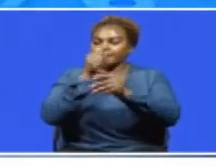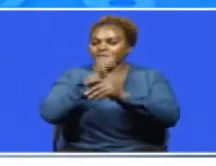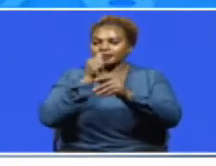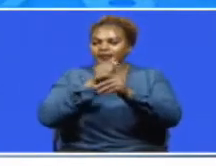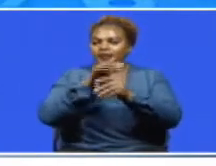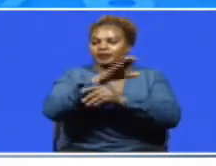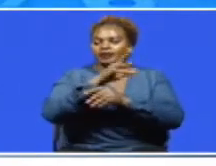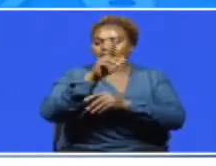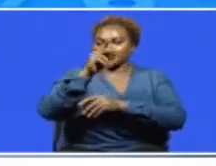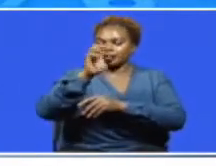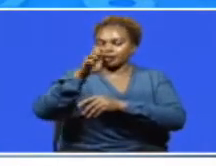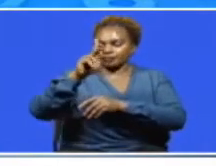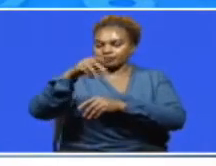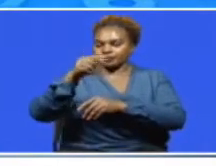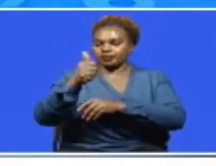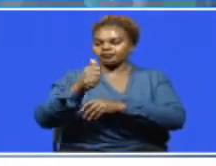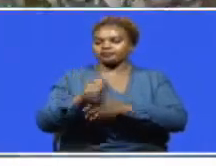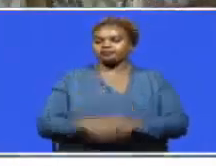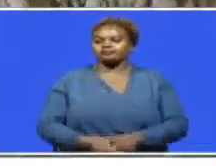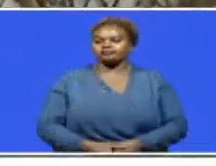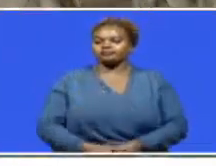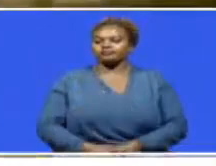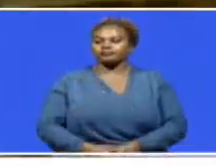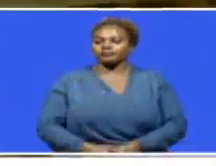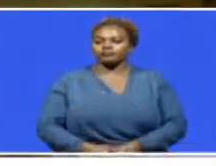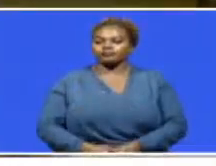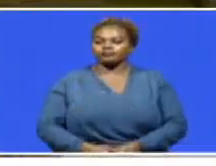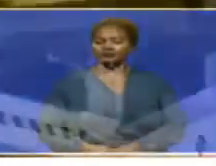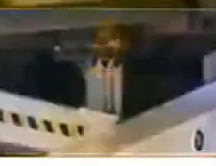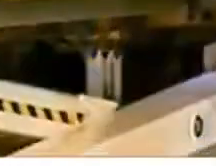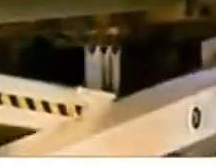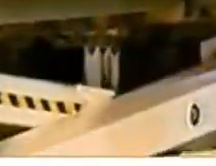premises of KEPSA members.